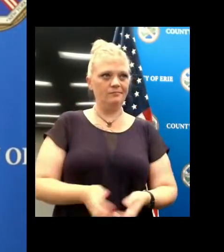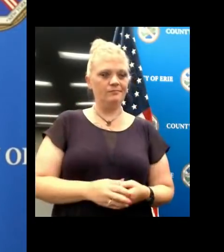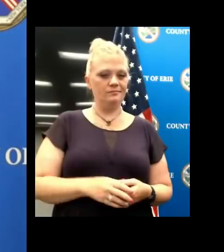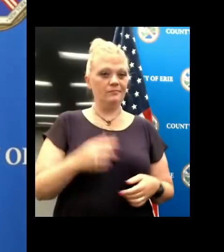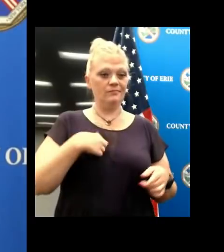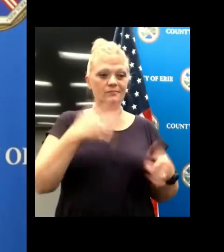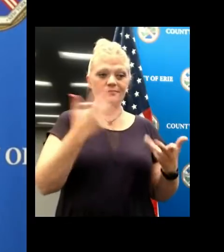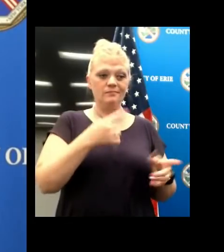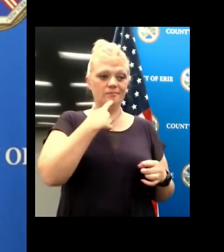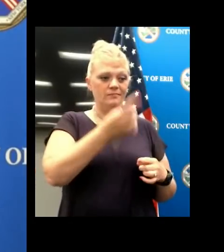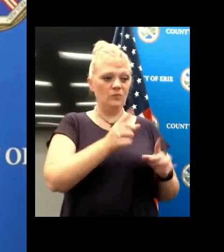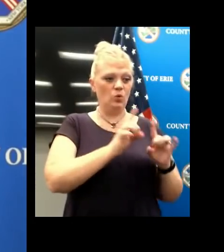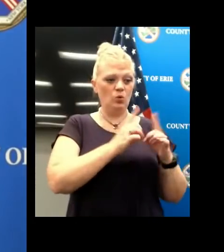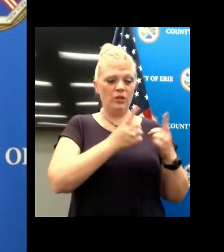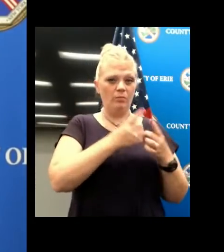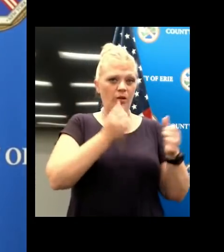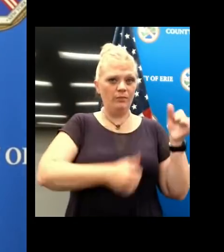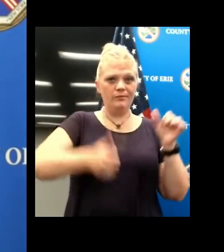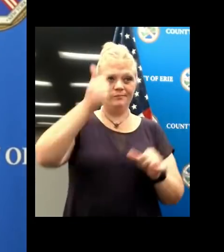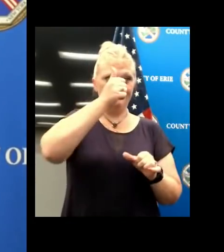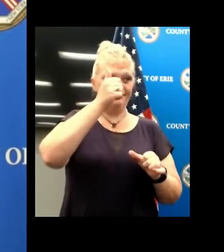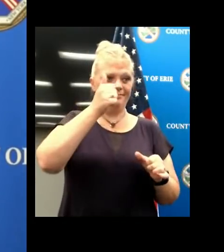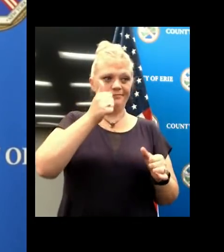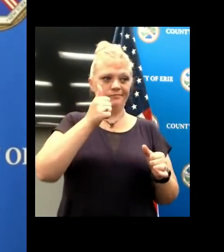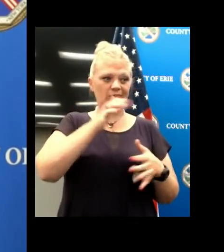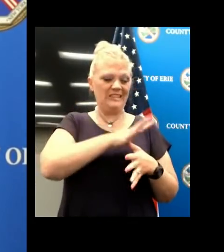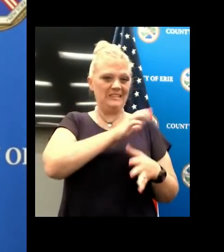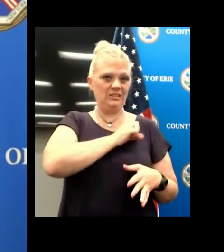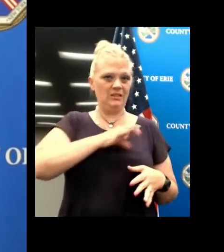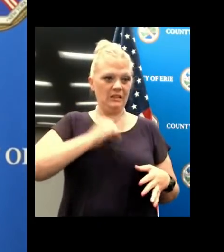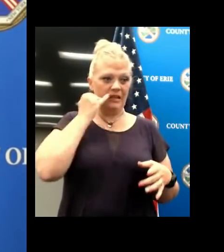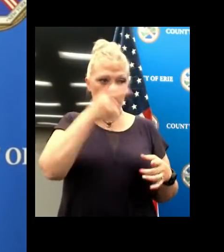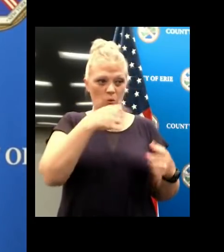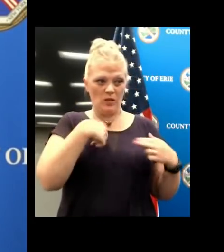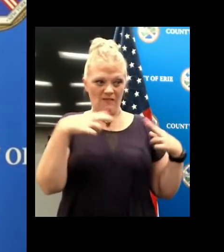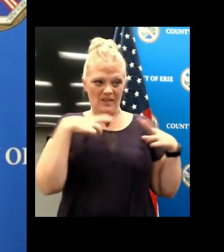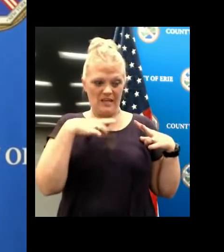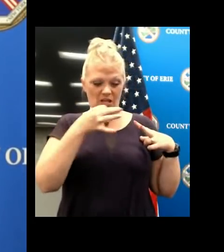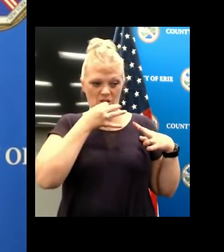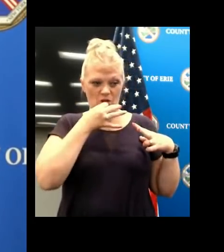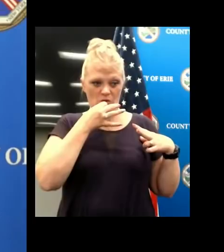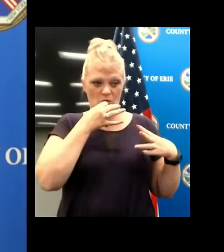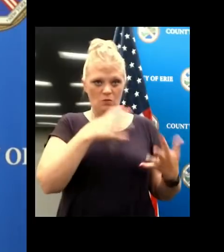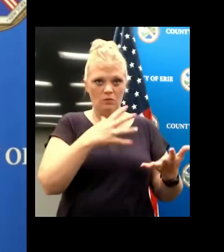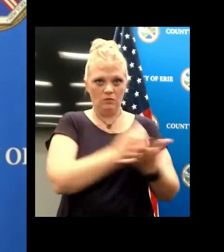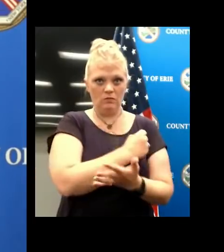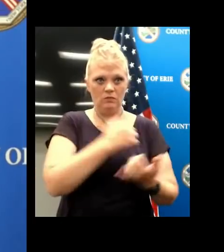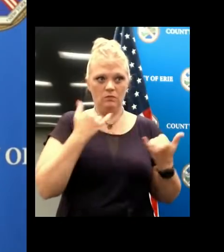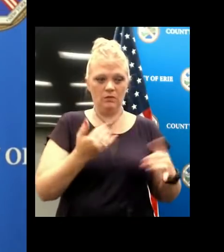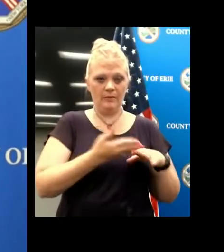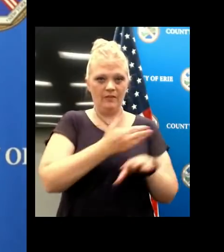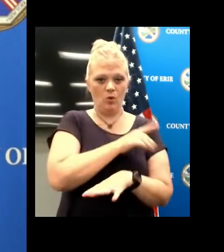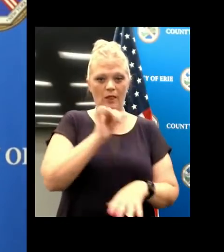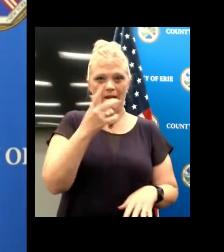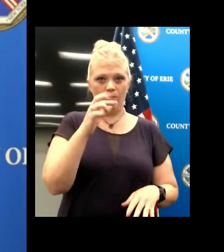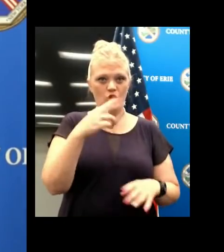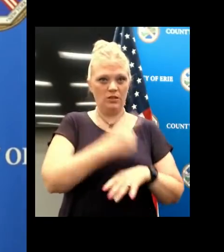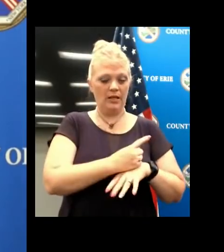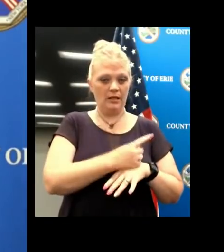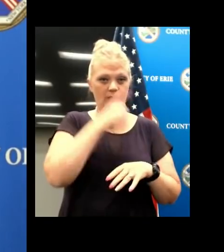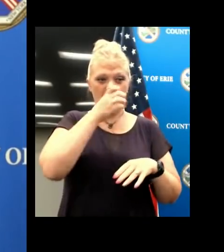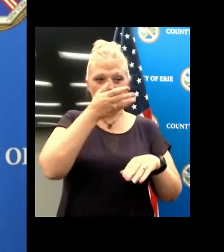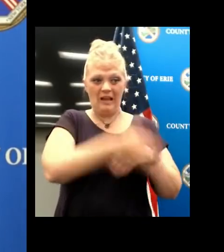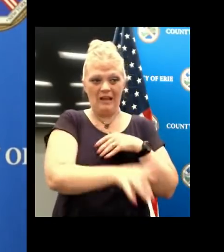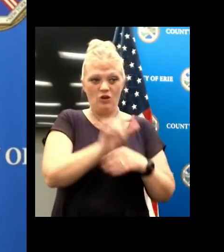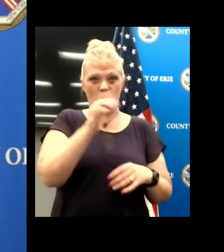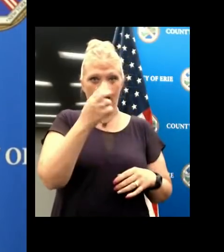my department heads and senior staff, if you got vacation coming, you better take it before Labor Day. Because after